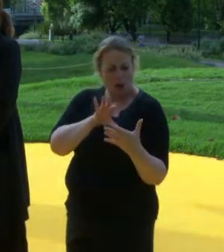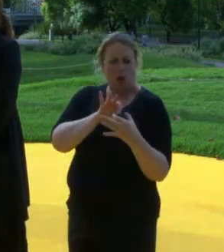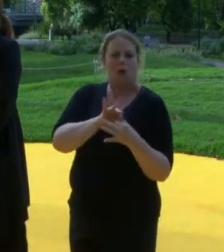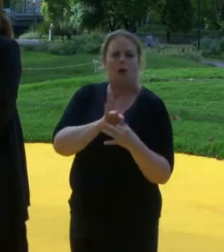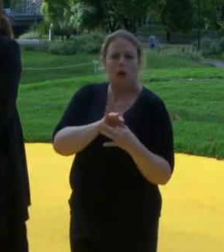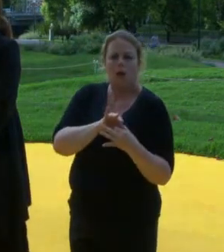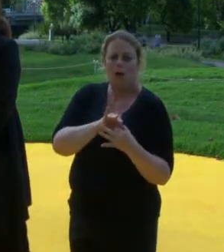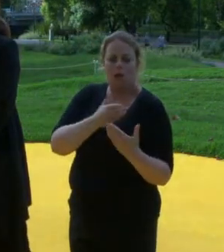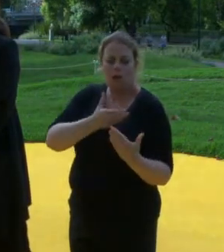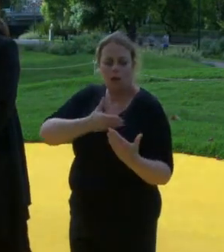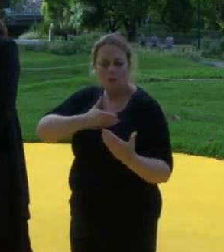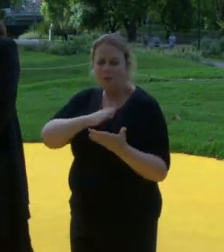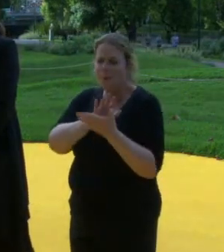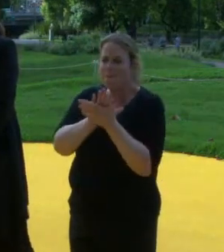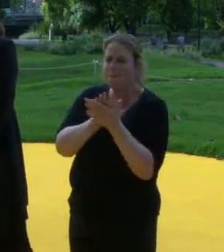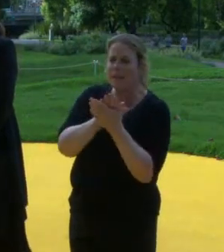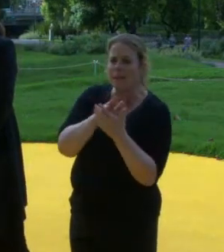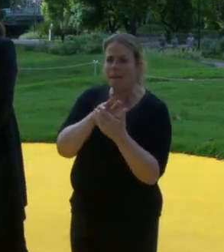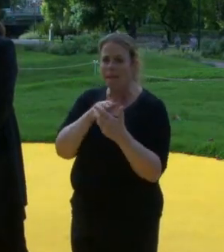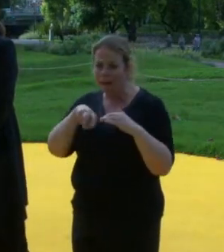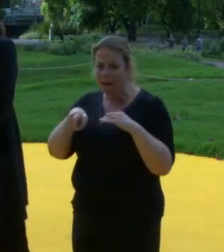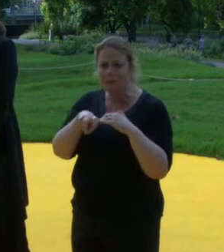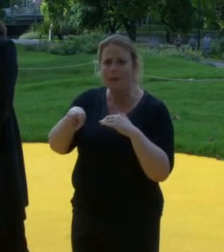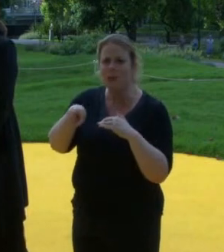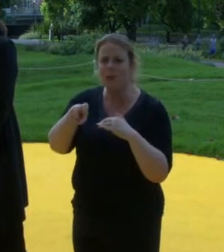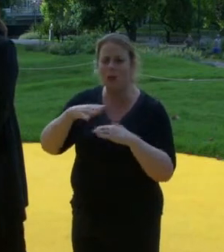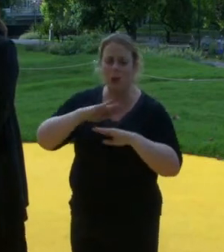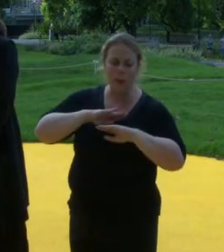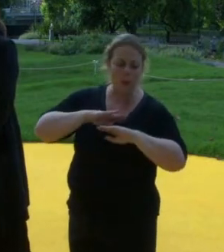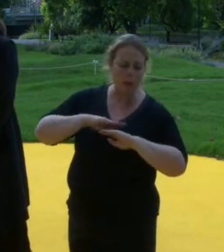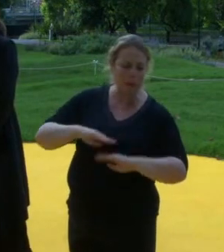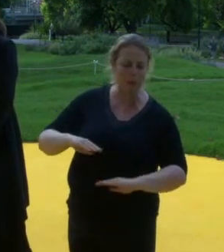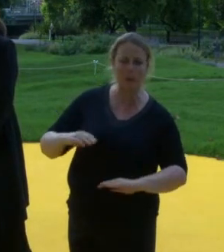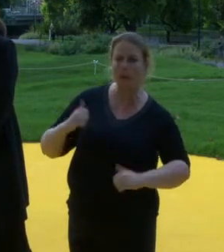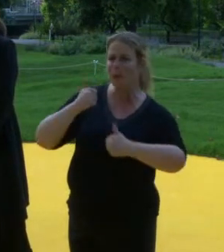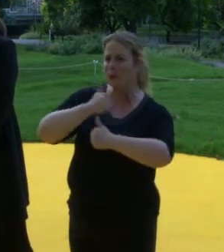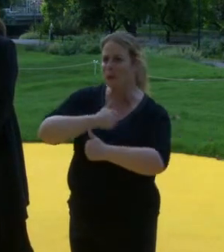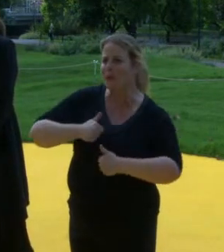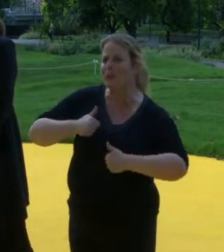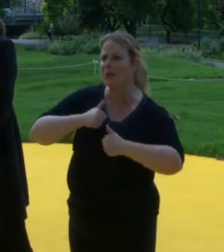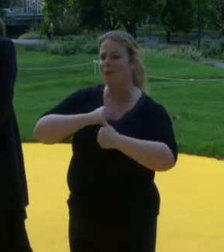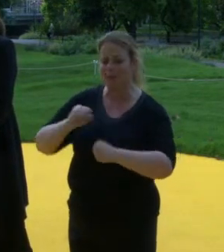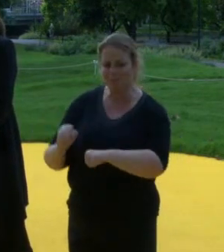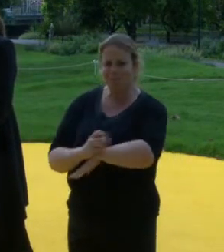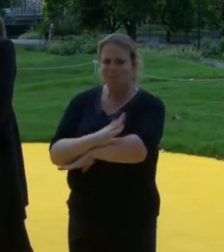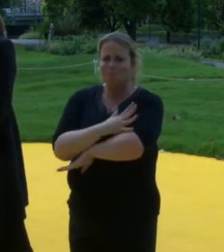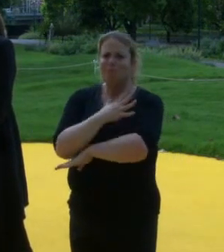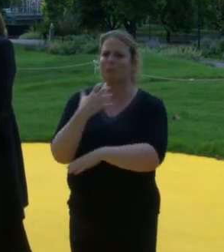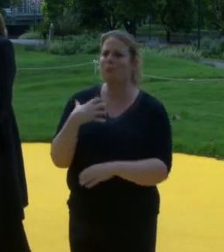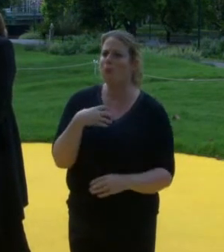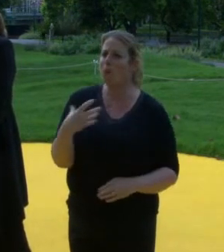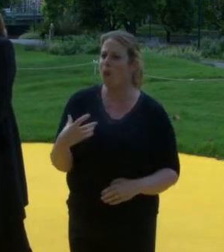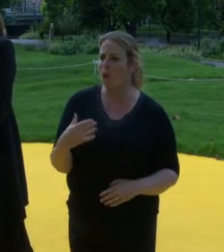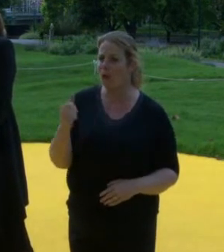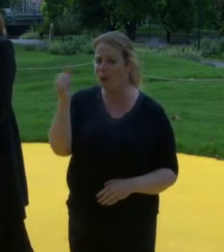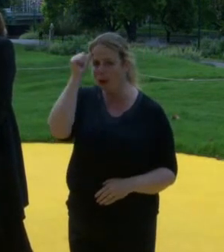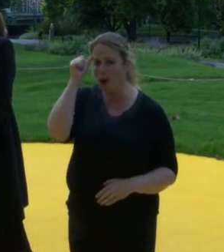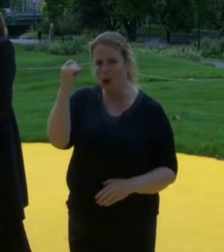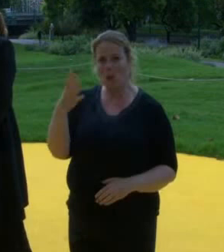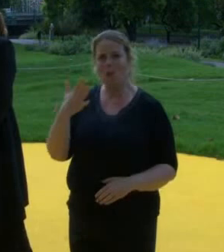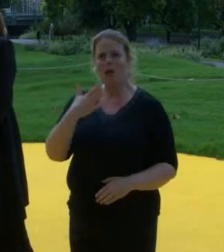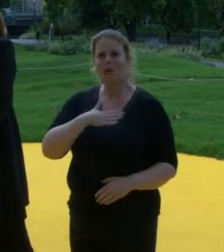meaning, adventure, solace, entertainment, inspiration, and so much more. And I know myself that reading